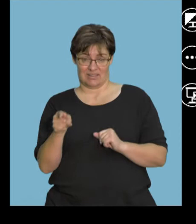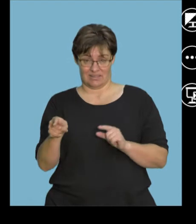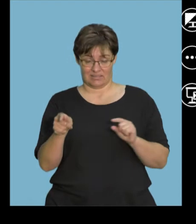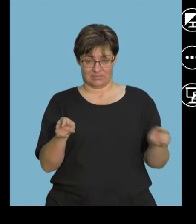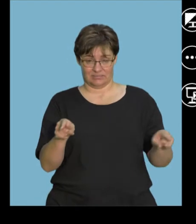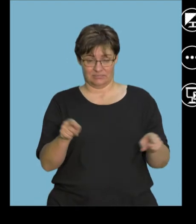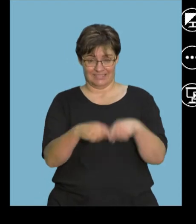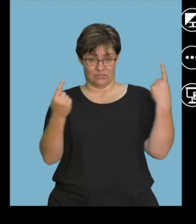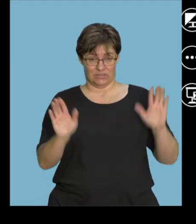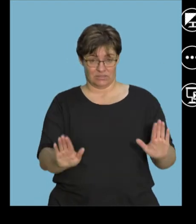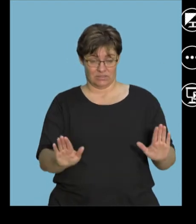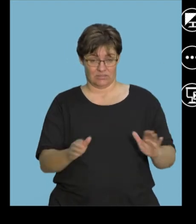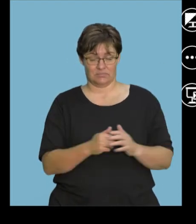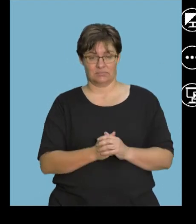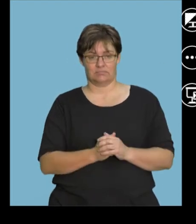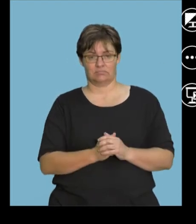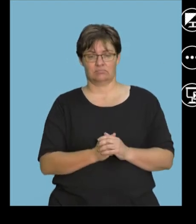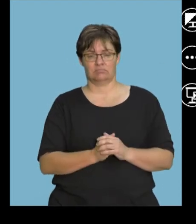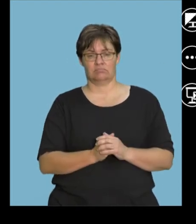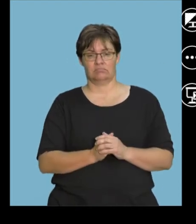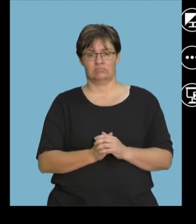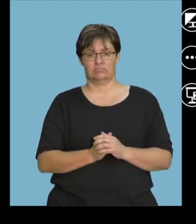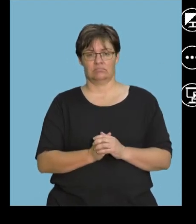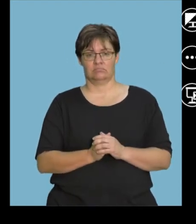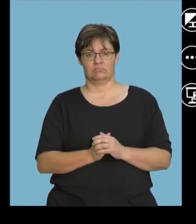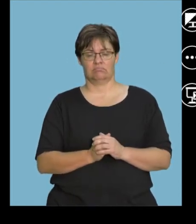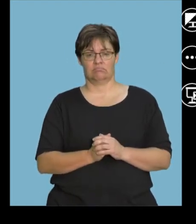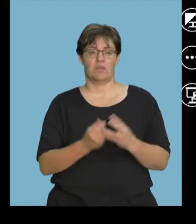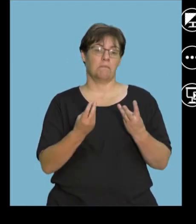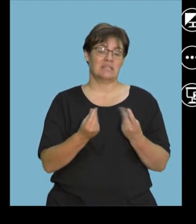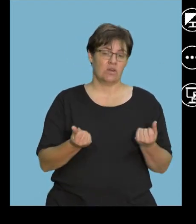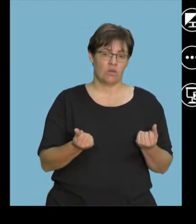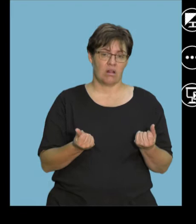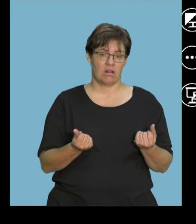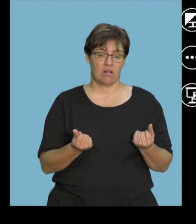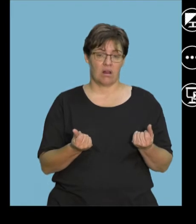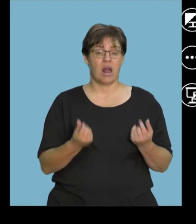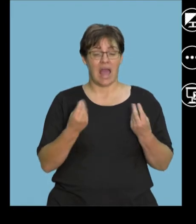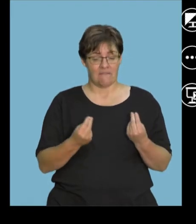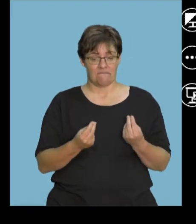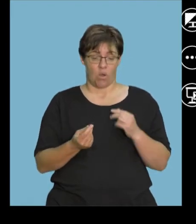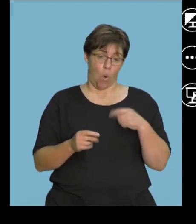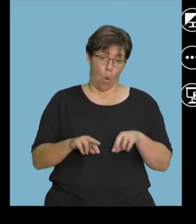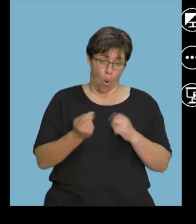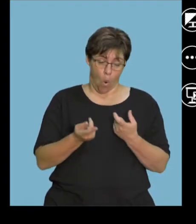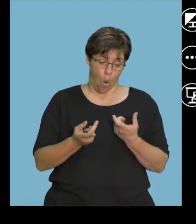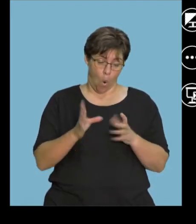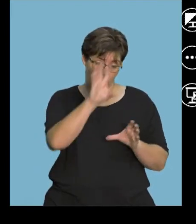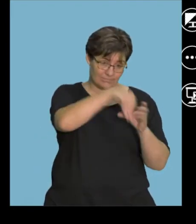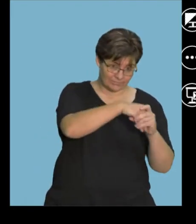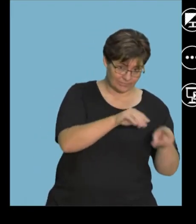non-magnetic materials. So if you have a material, it will either fall in one of these